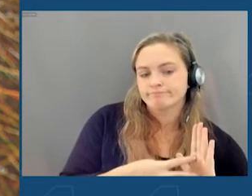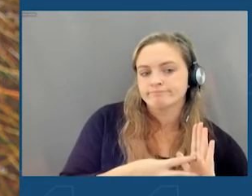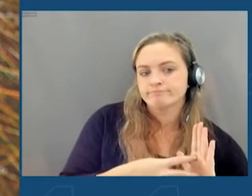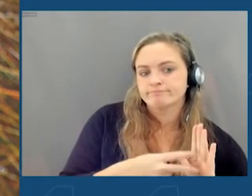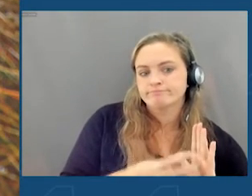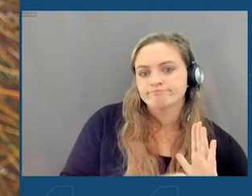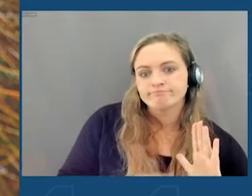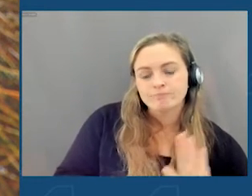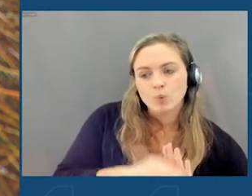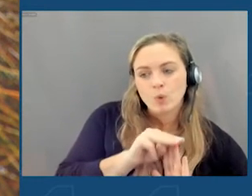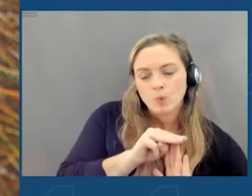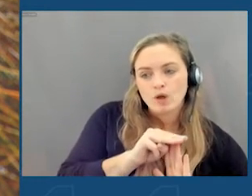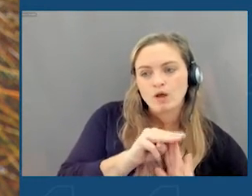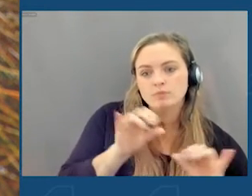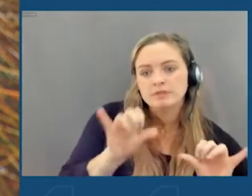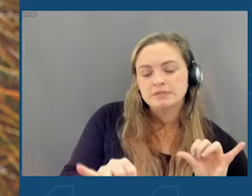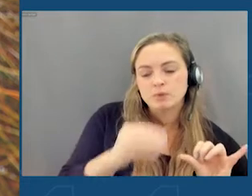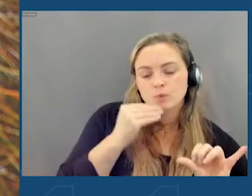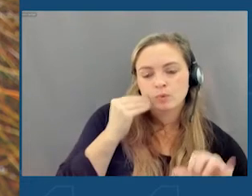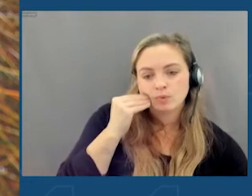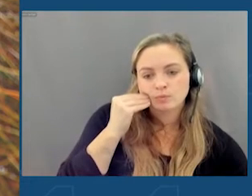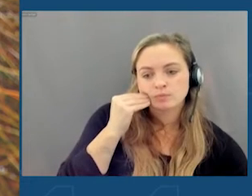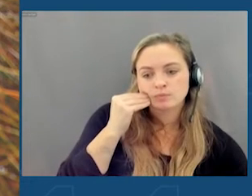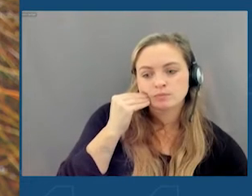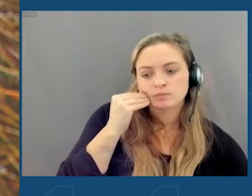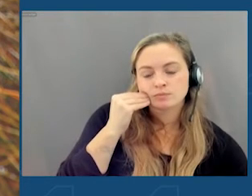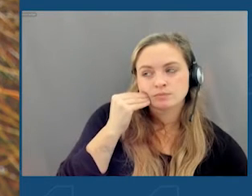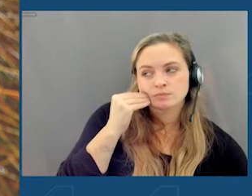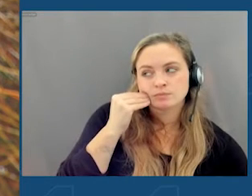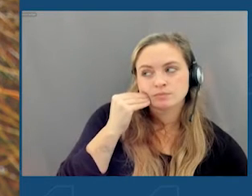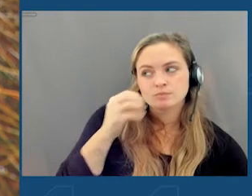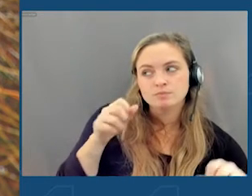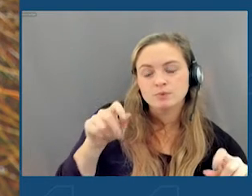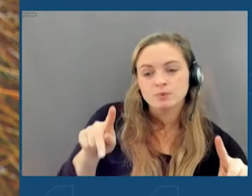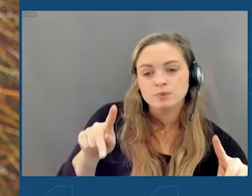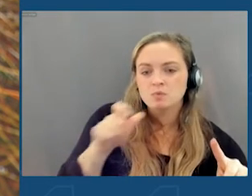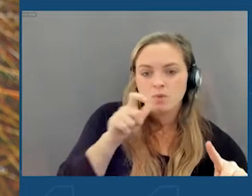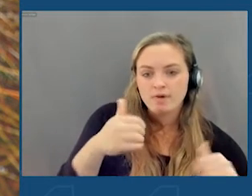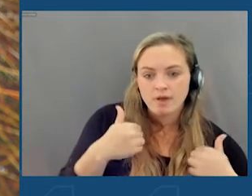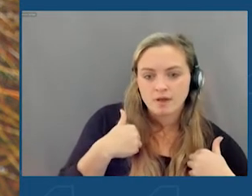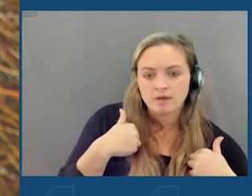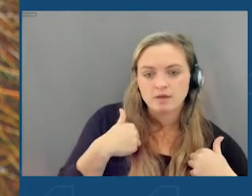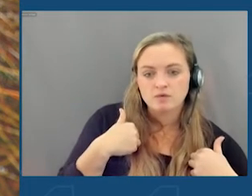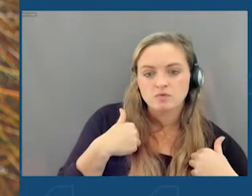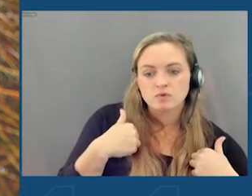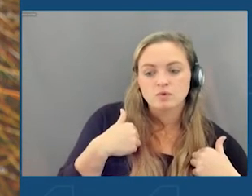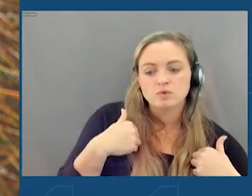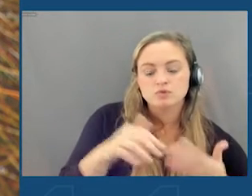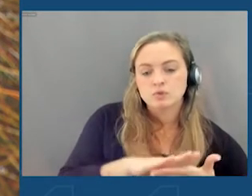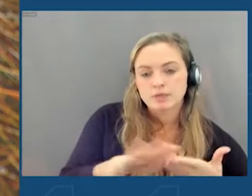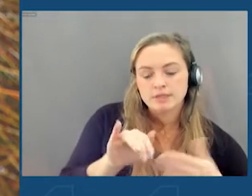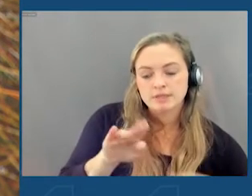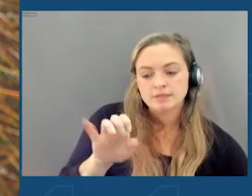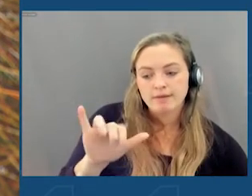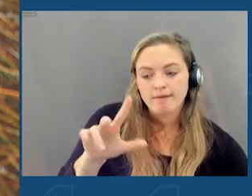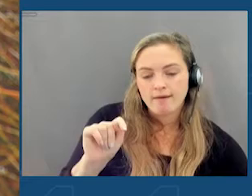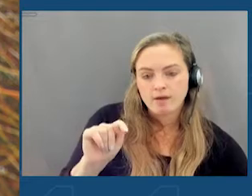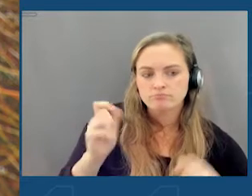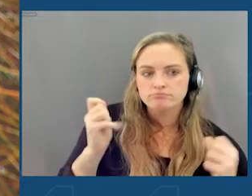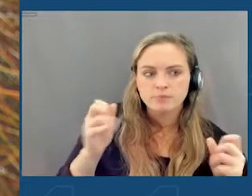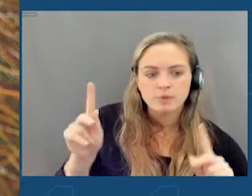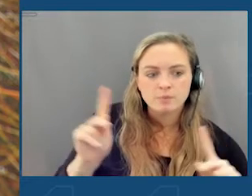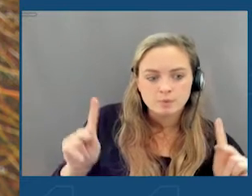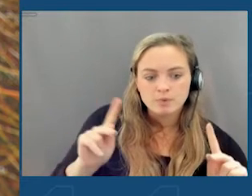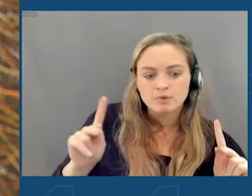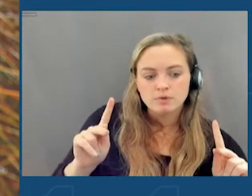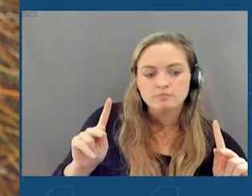in a stable home and have access to opportunity they otherwise wouldn't have. The Clean Slate Act will help millions of people